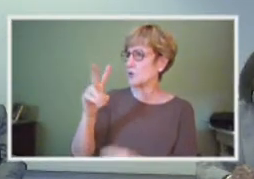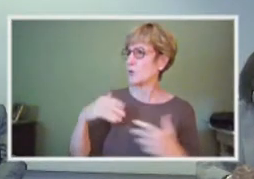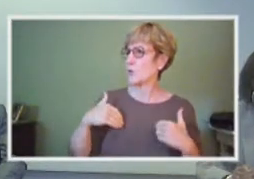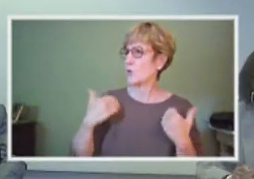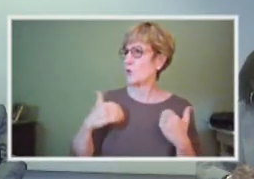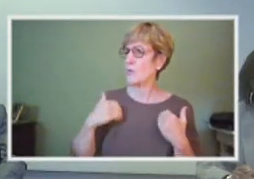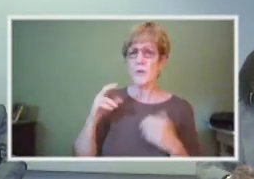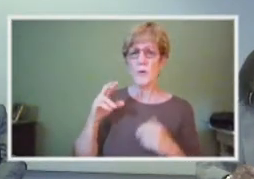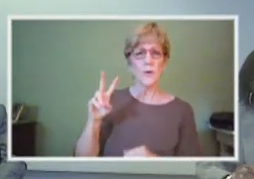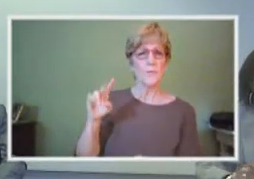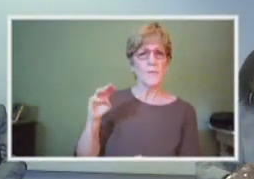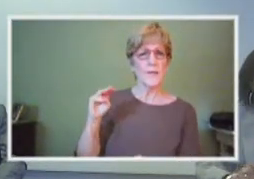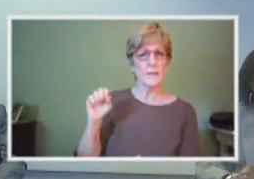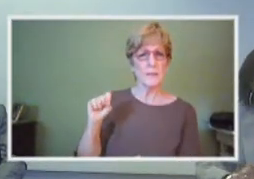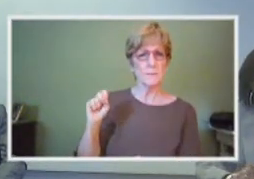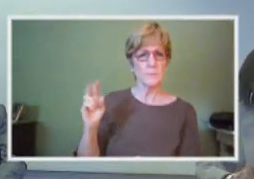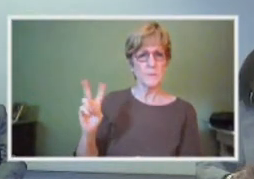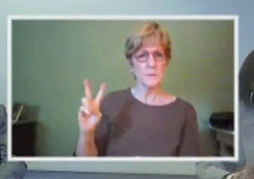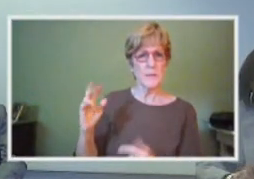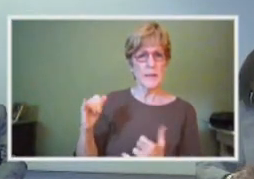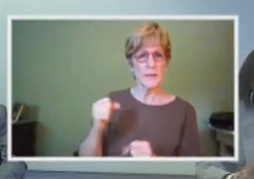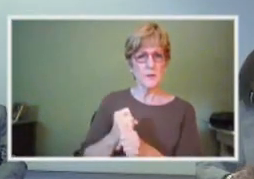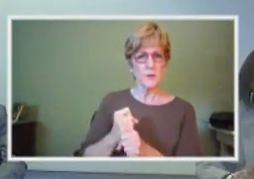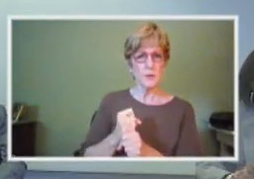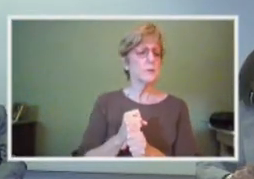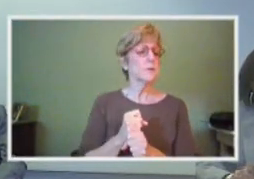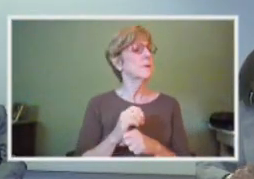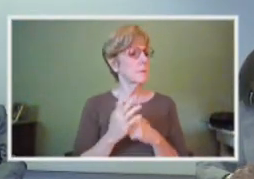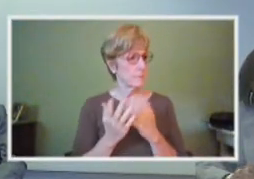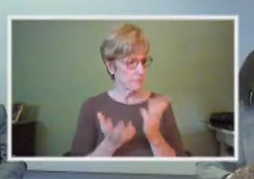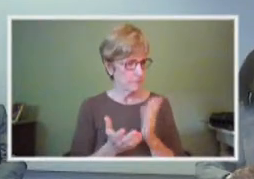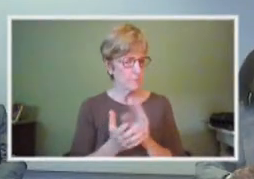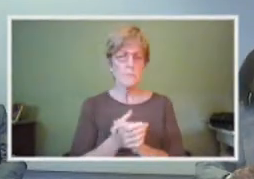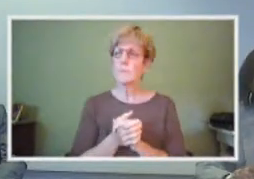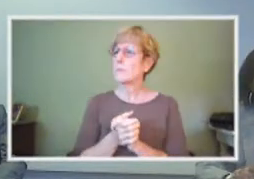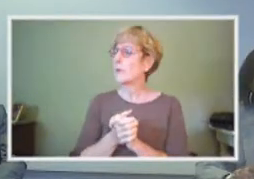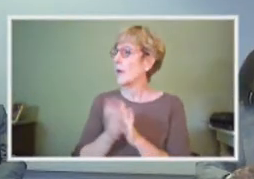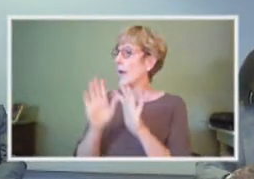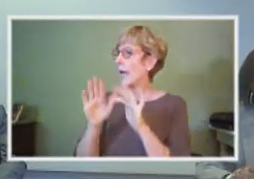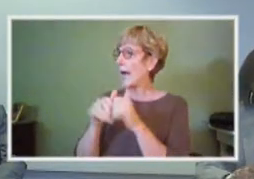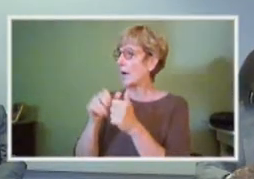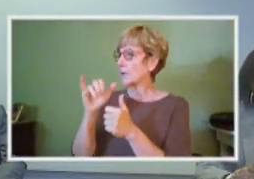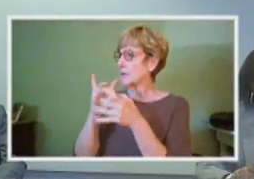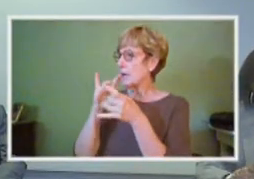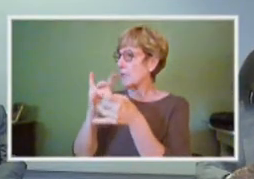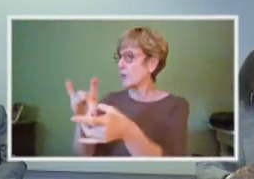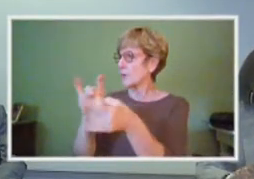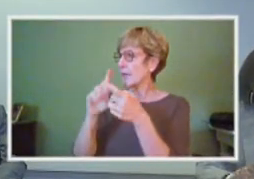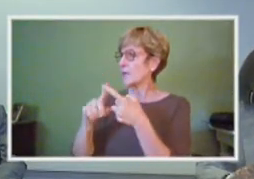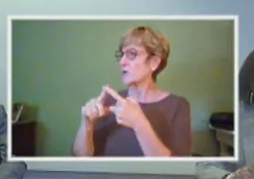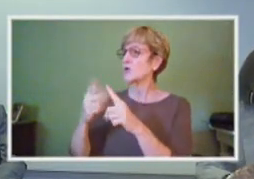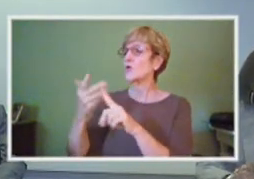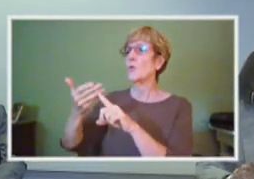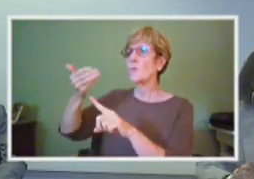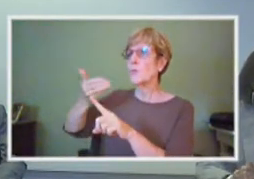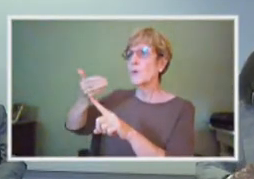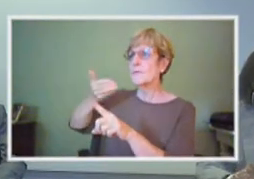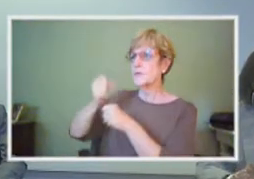victims so far this year. Yes. How does that relate to previous years? Is that an